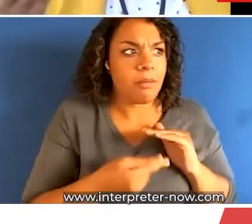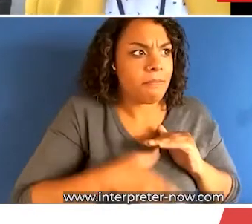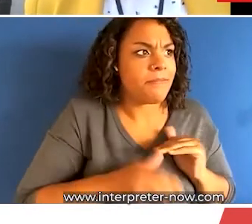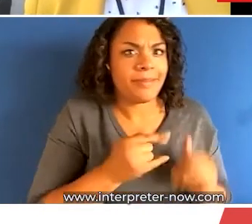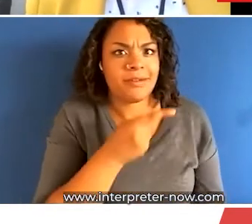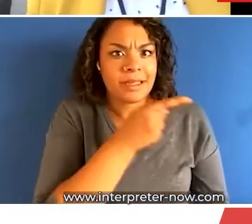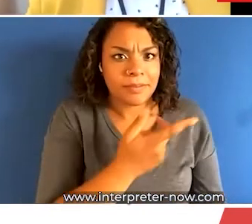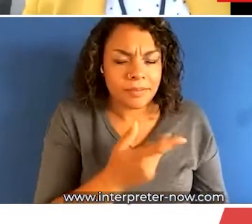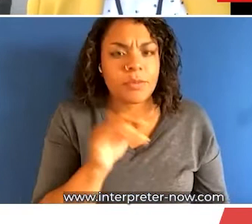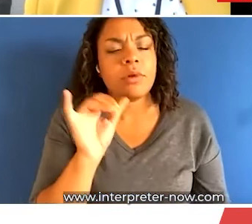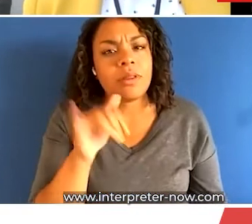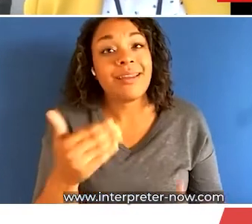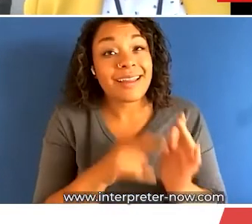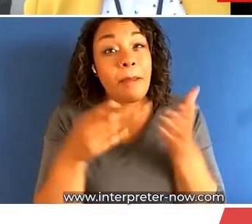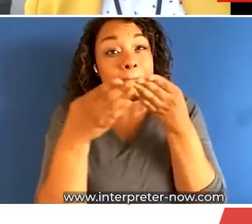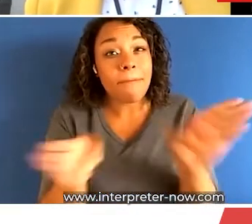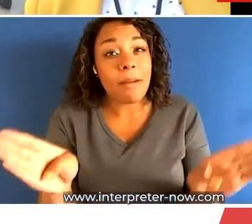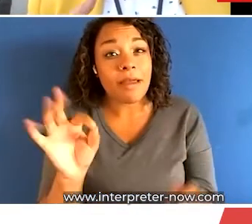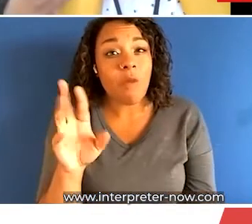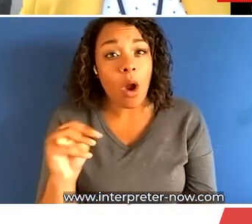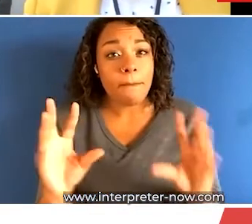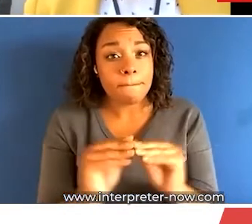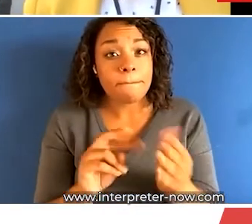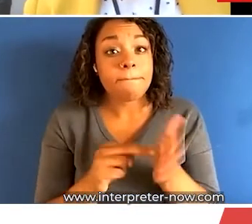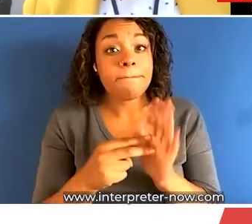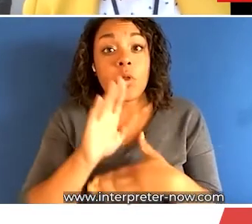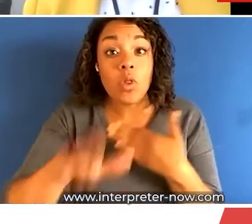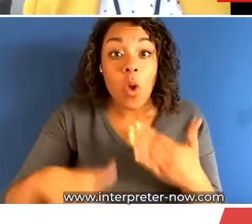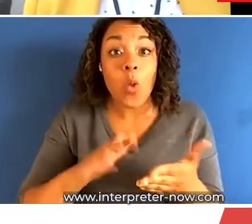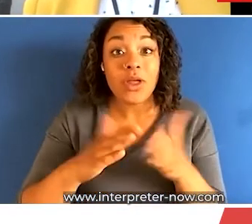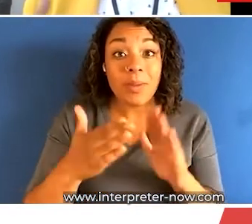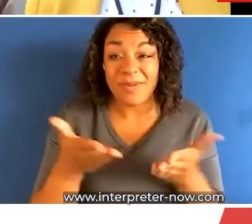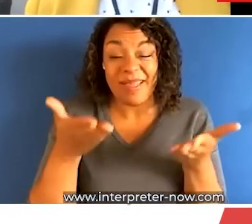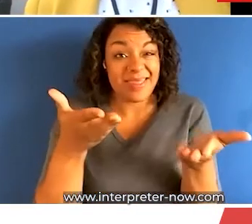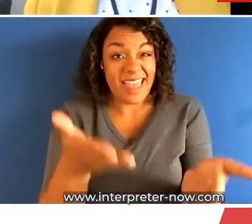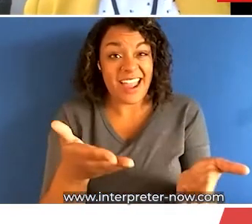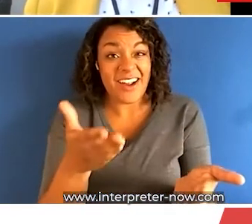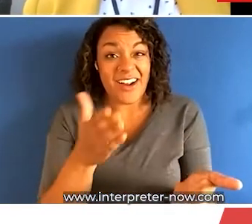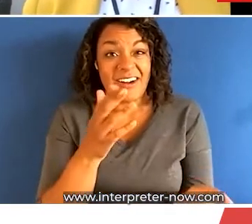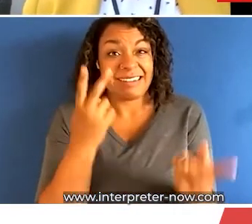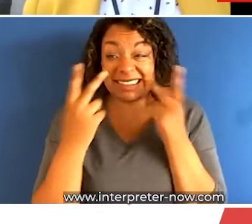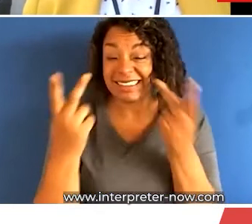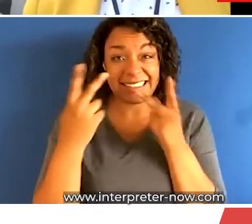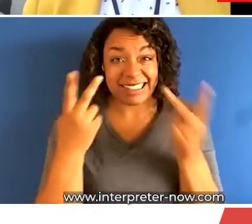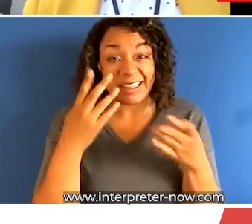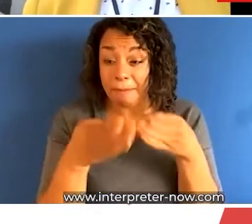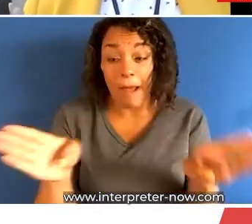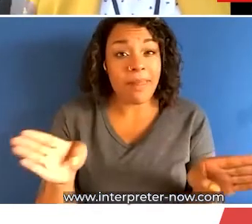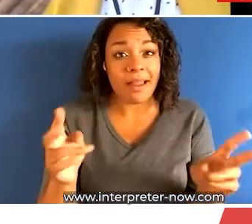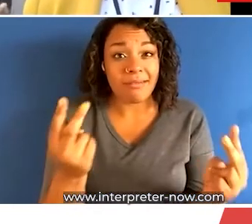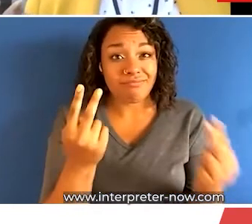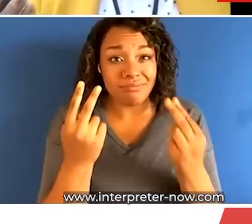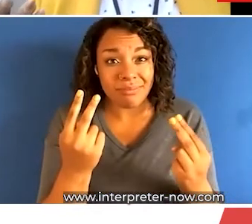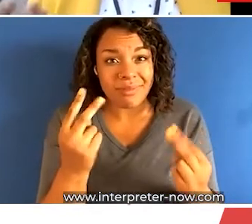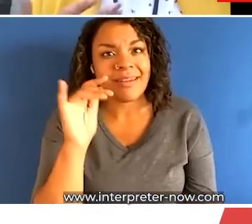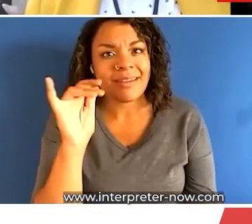and this again was a public forum as well. So the whole community is there. And this is happening in the public eye, which is even